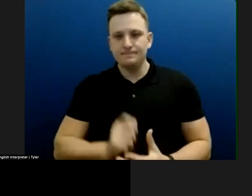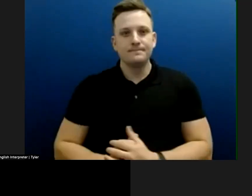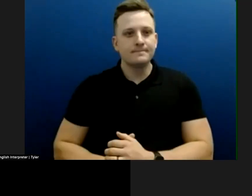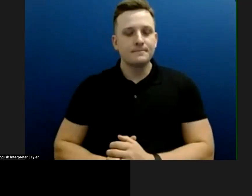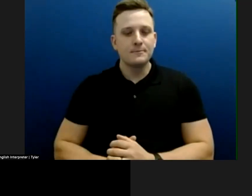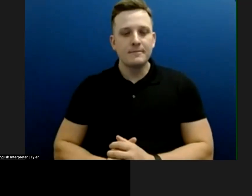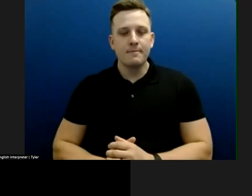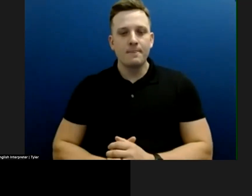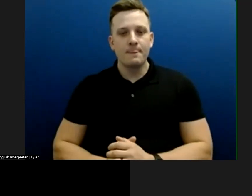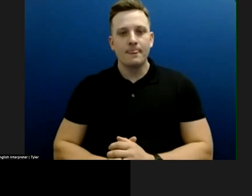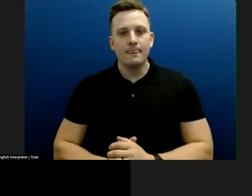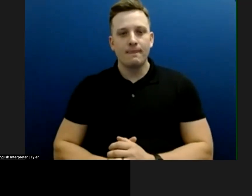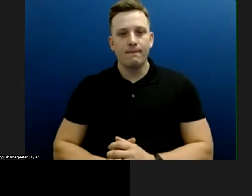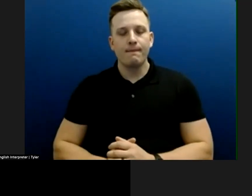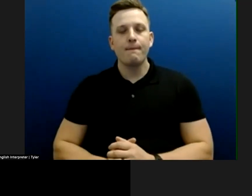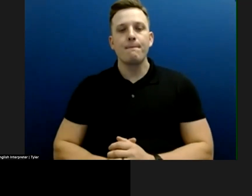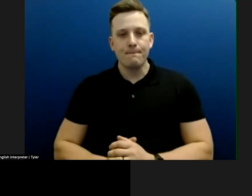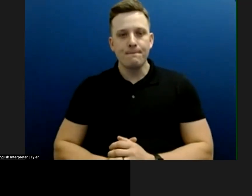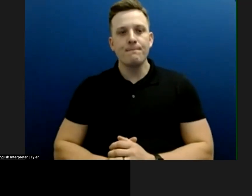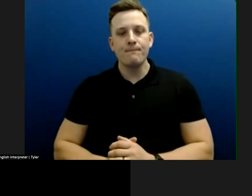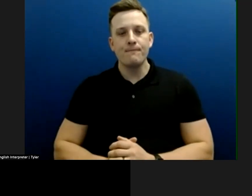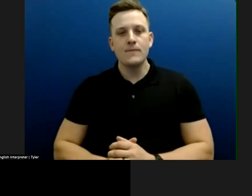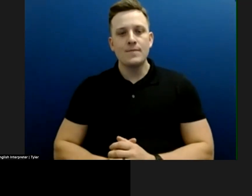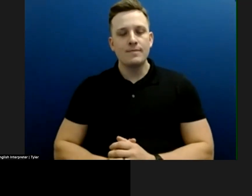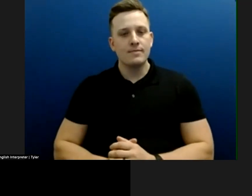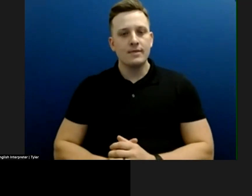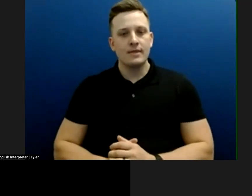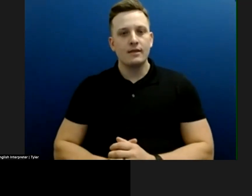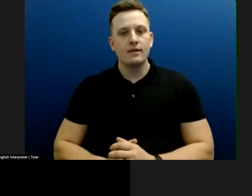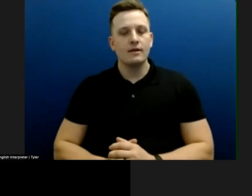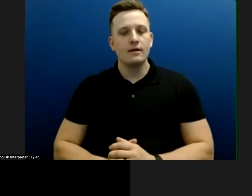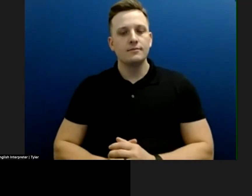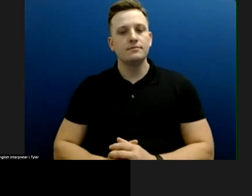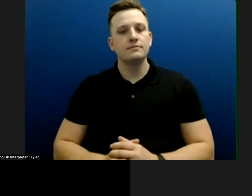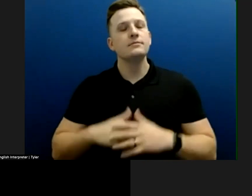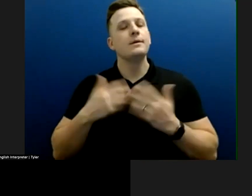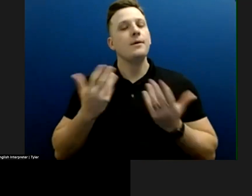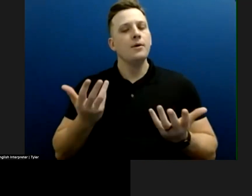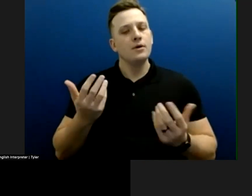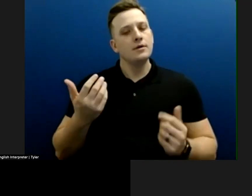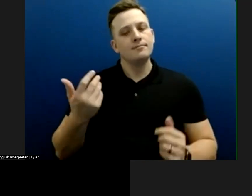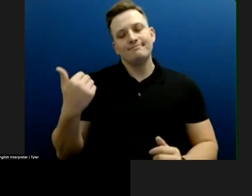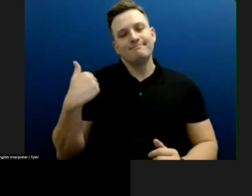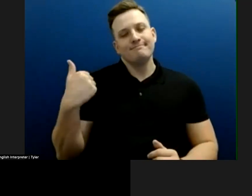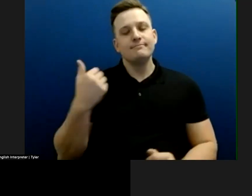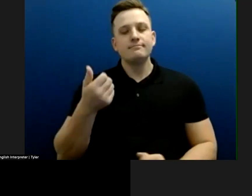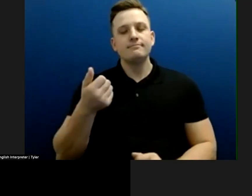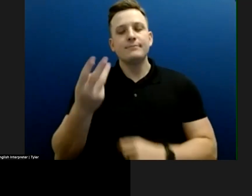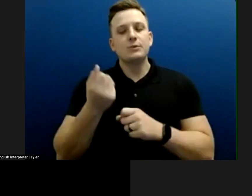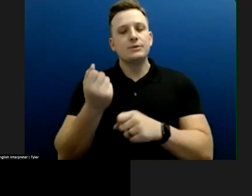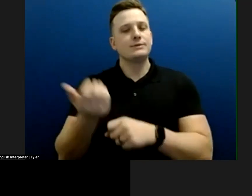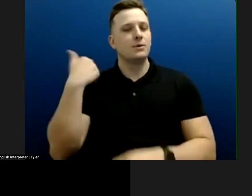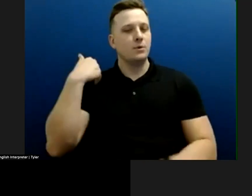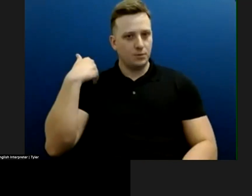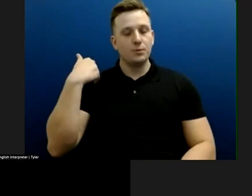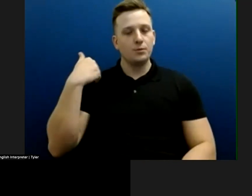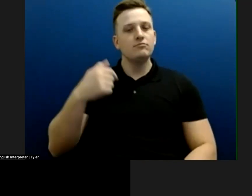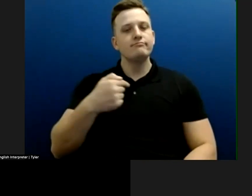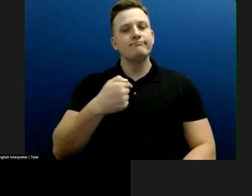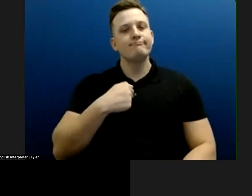So a few years ago, I visited